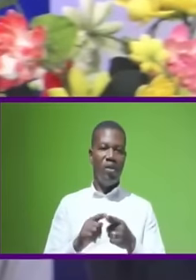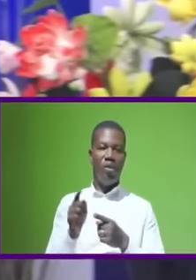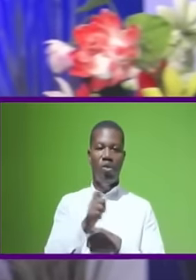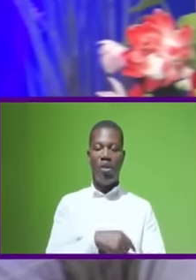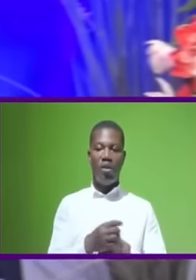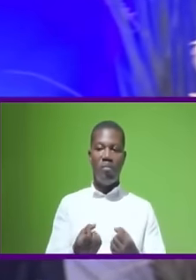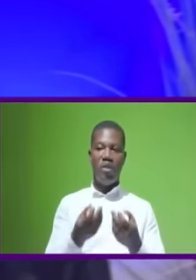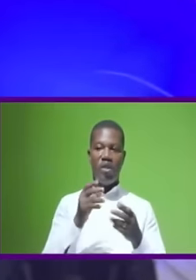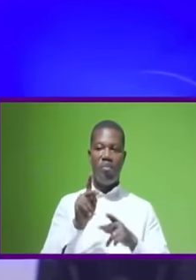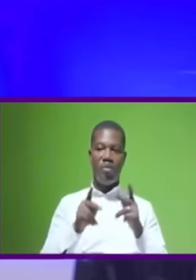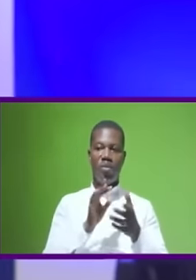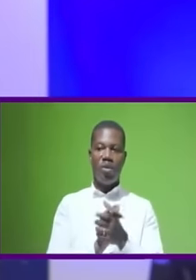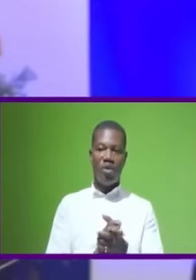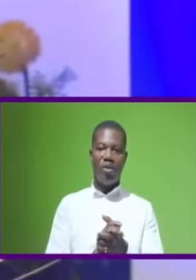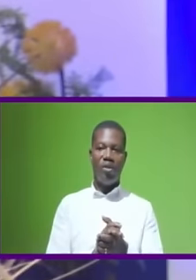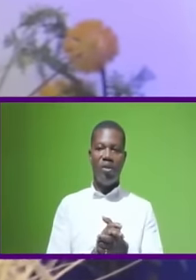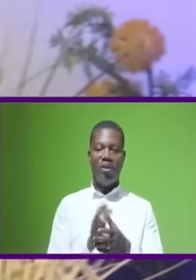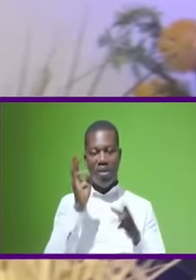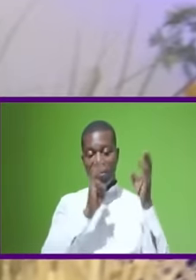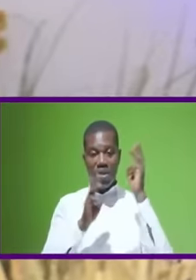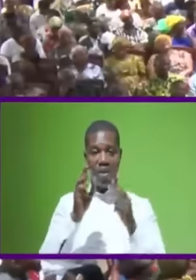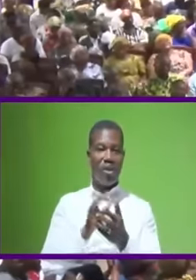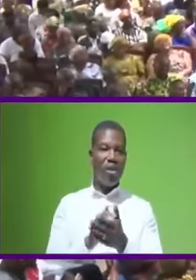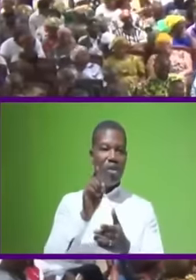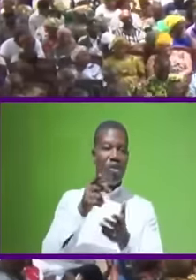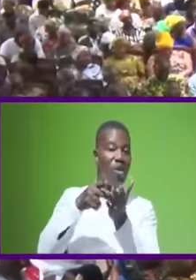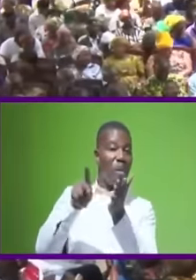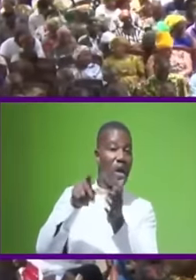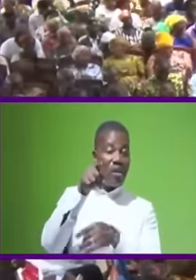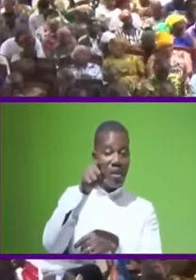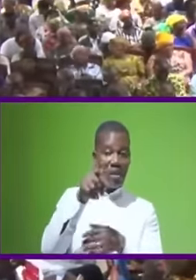style. Adolfo. Hi. Okojibi.